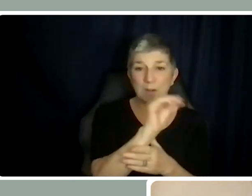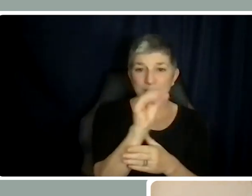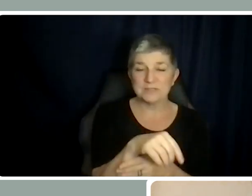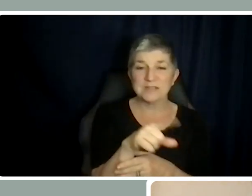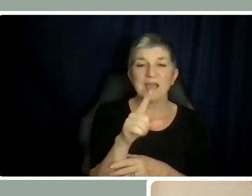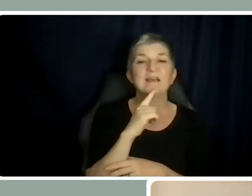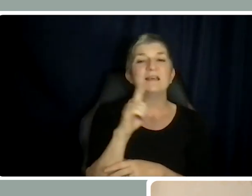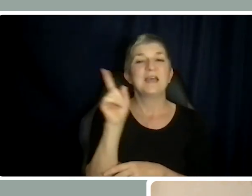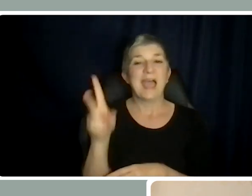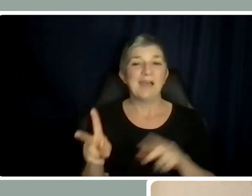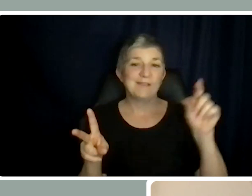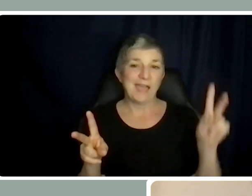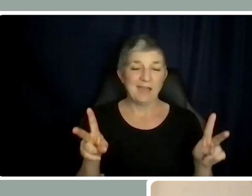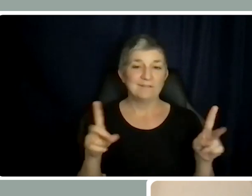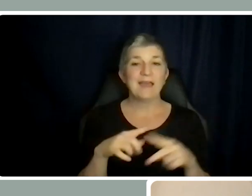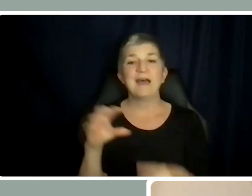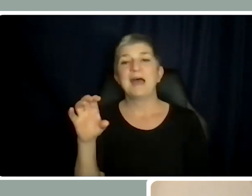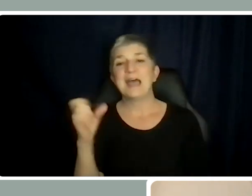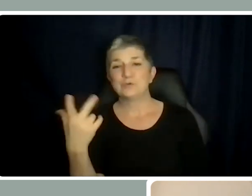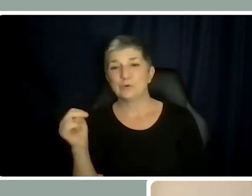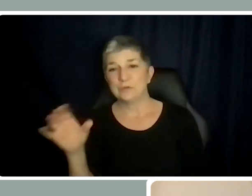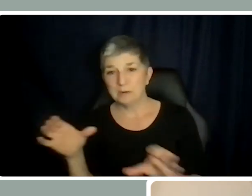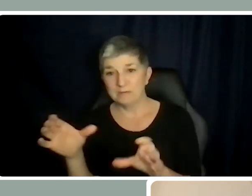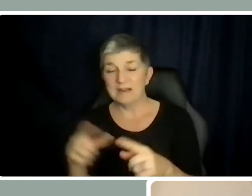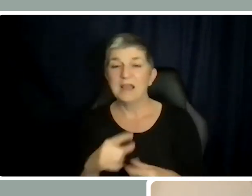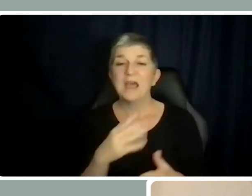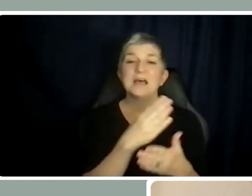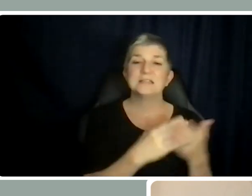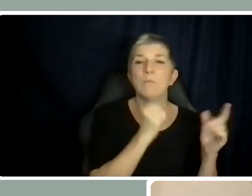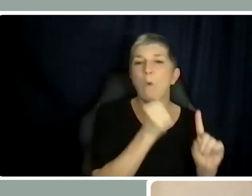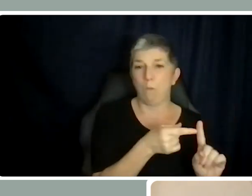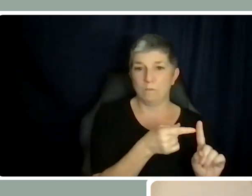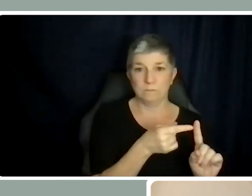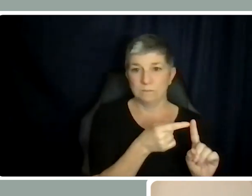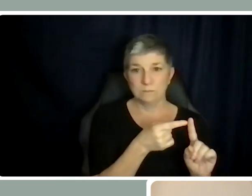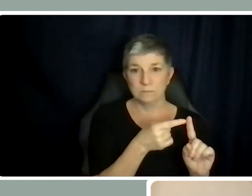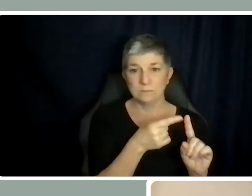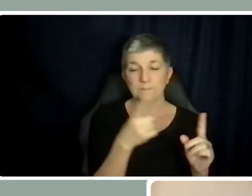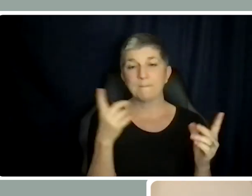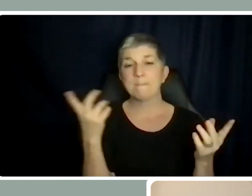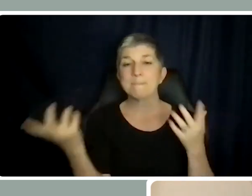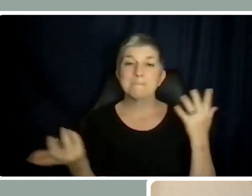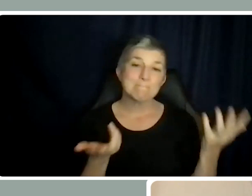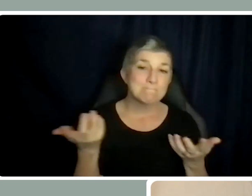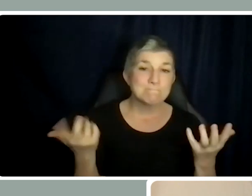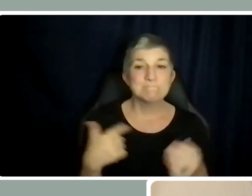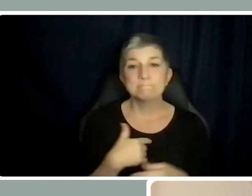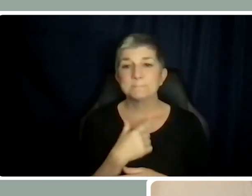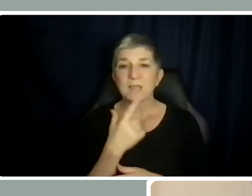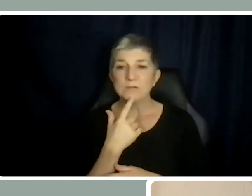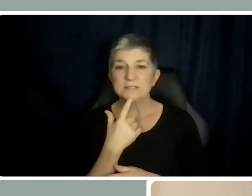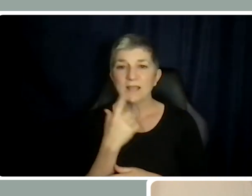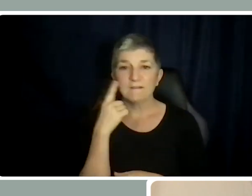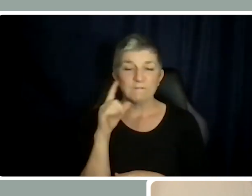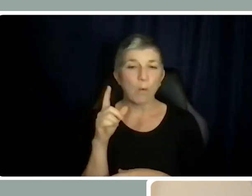an estrogen-driven component of their tumor, and half are not going to have an estrogen-driven component of their tumor. So I would say